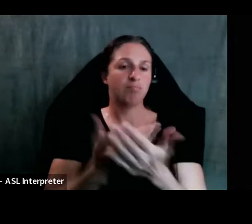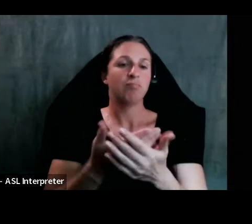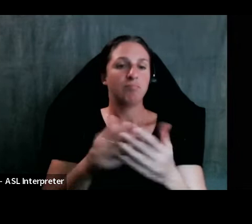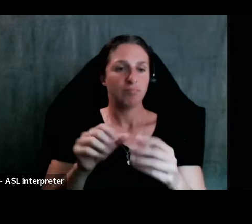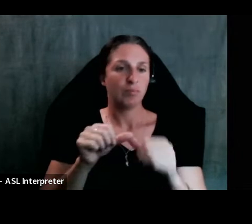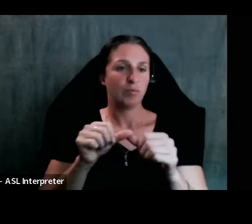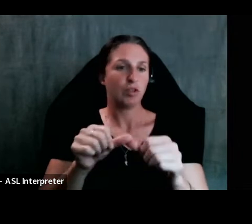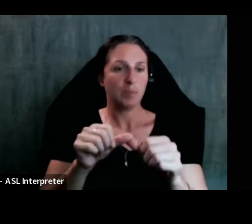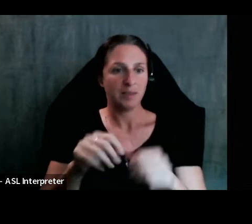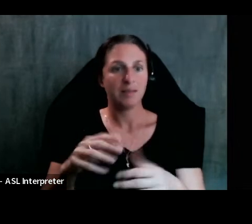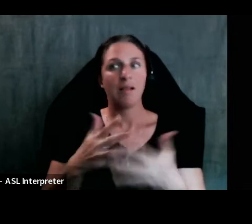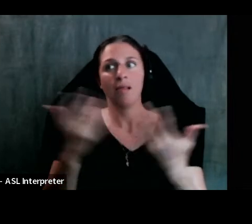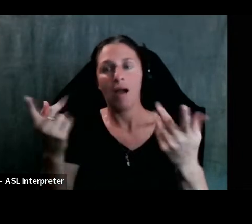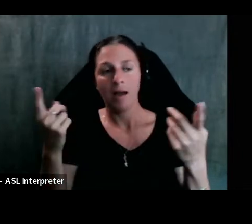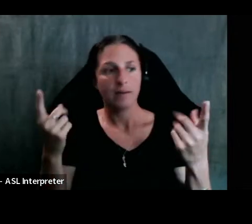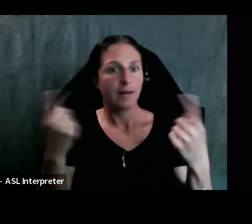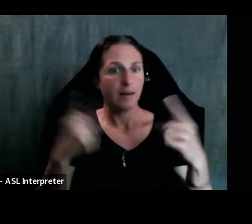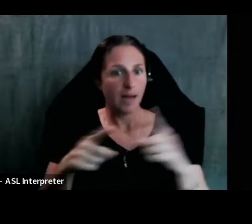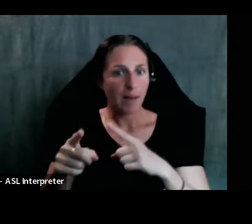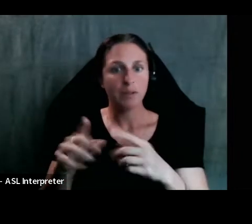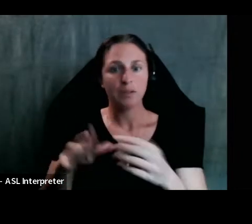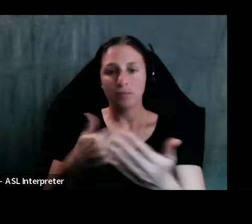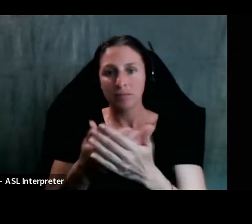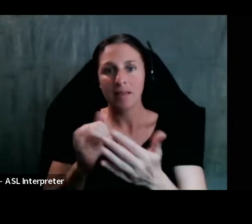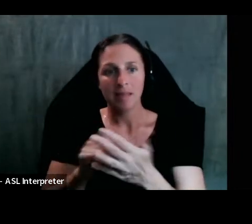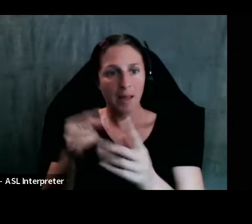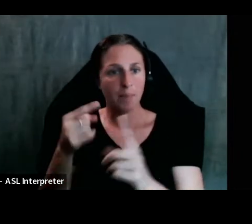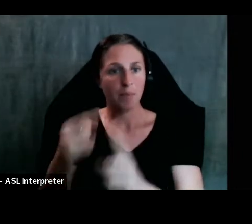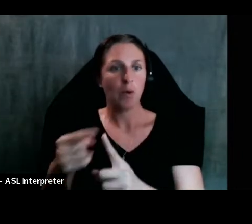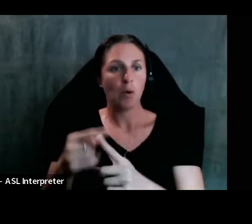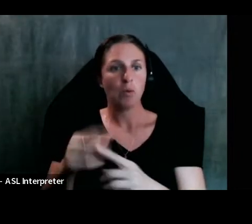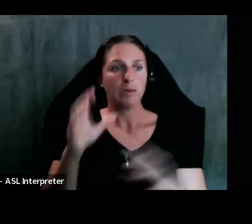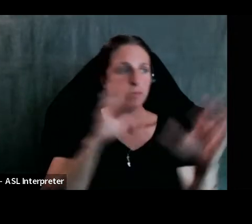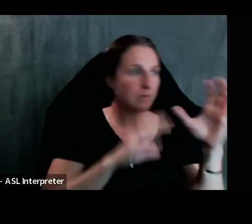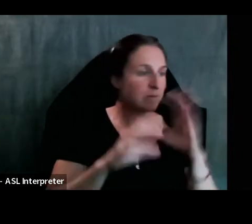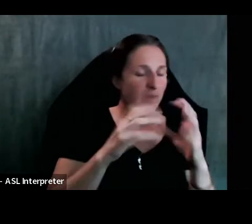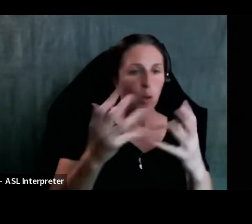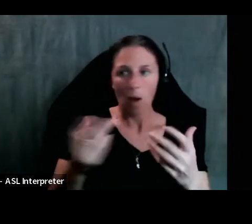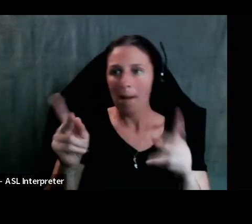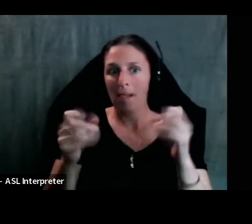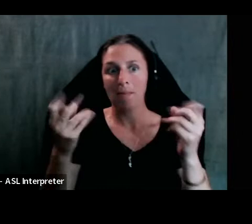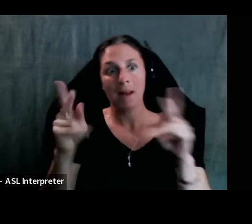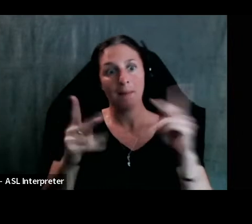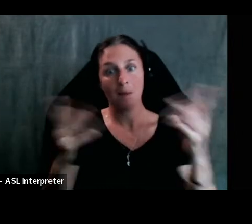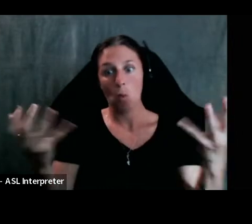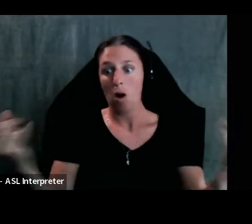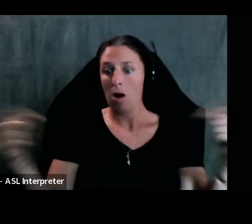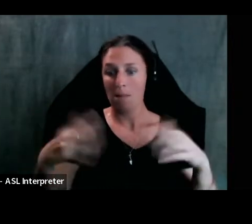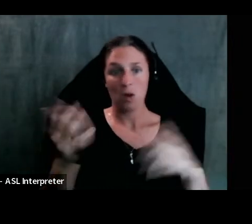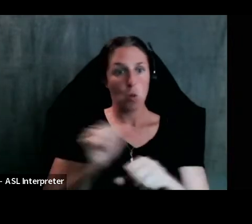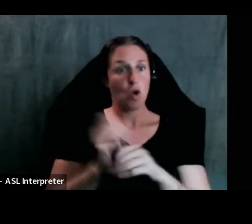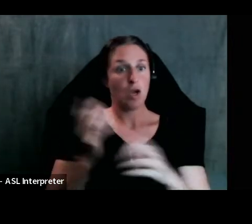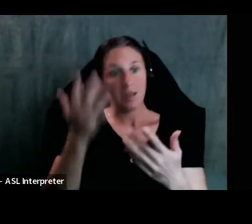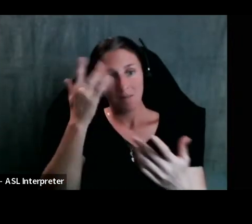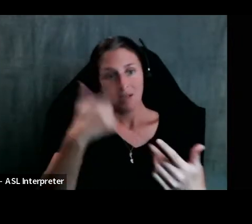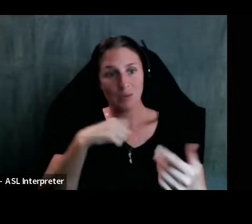this point in our district. We're lucky to be a district that is sought out by educators. They want to come here and work here because we're really